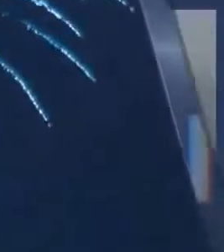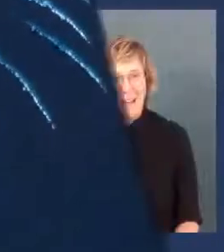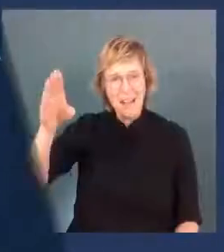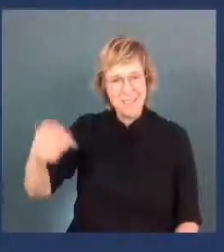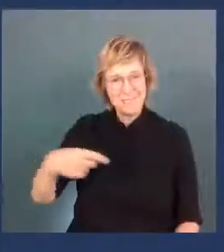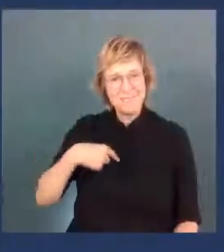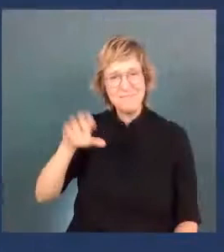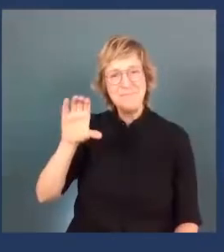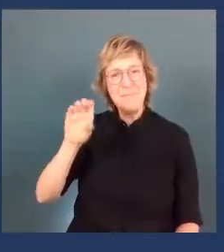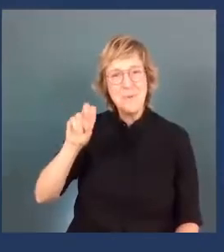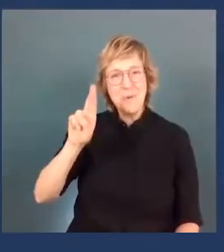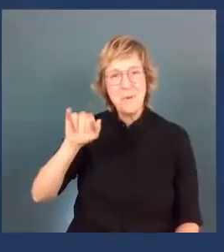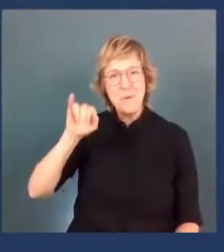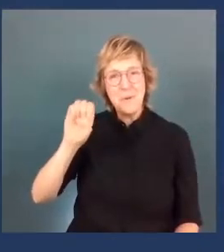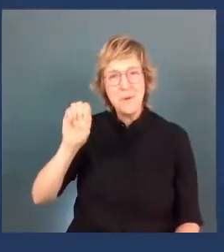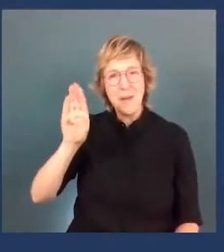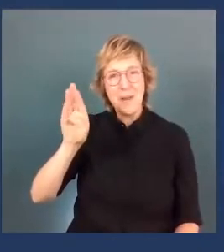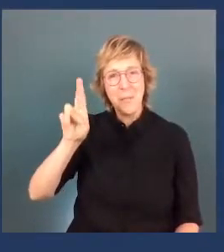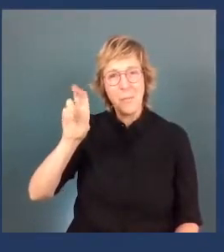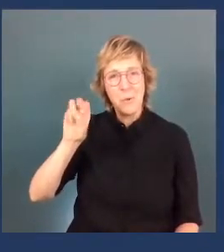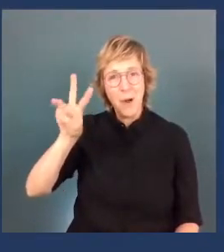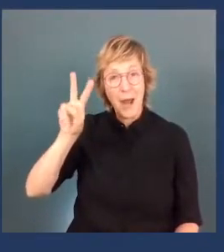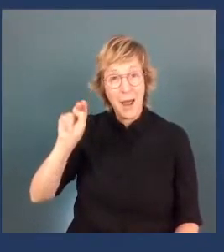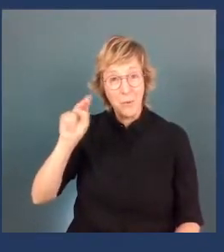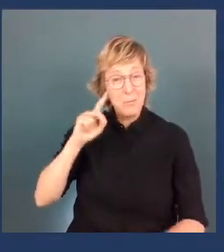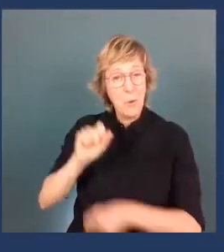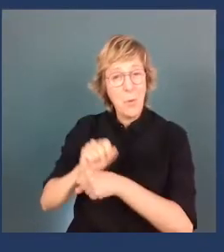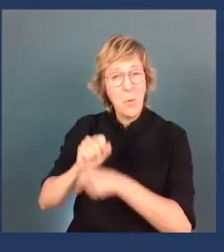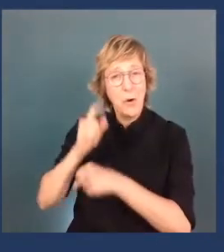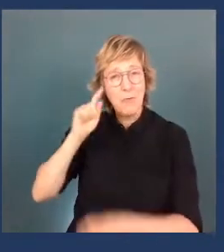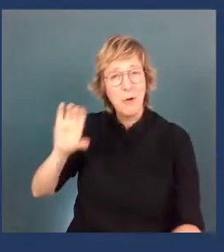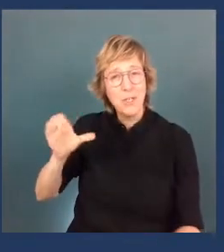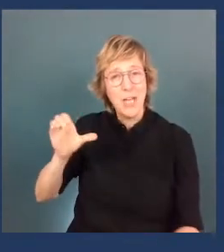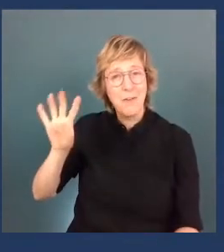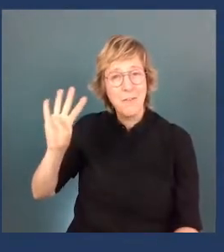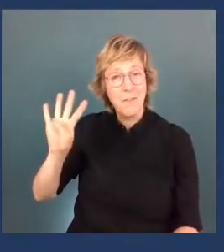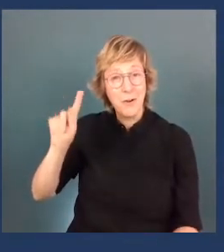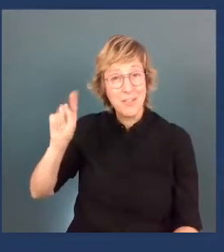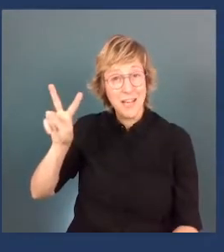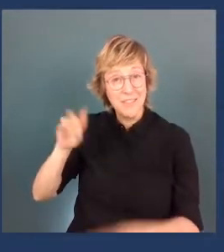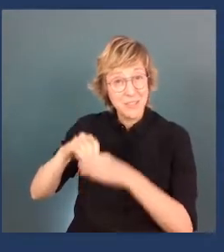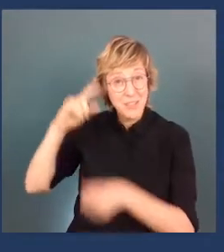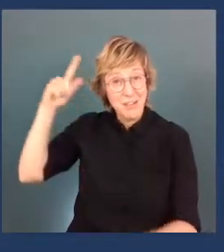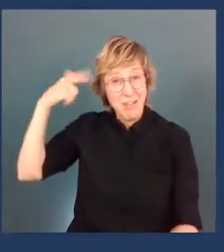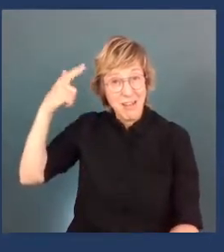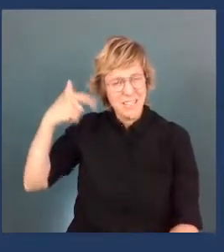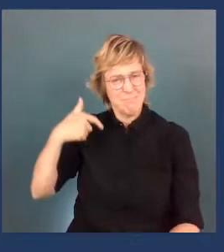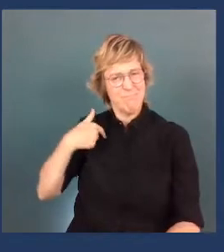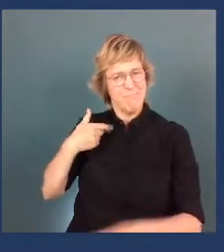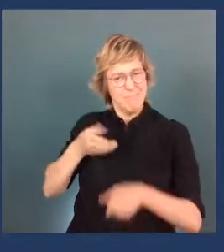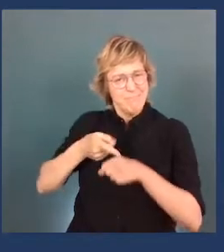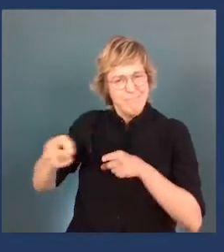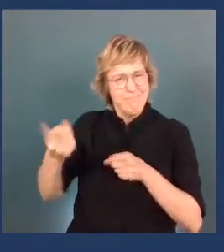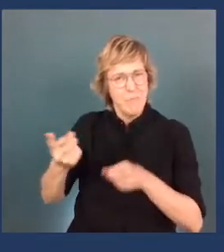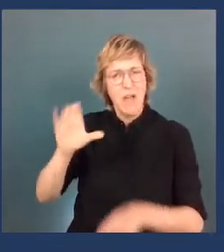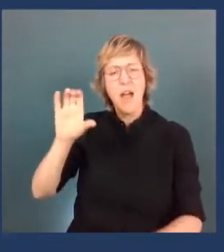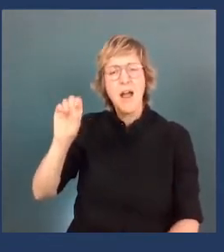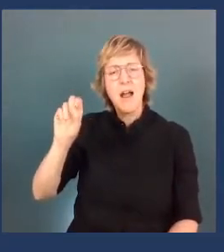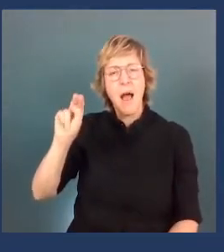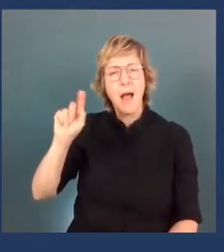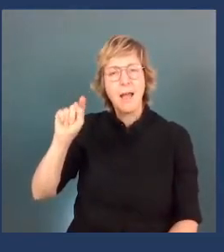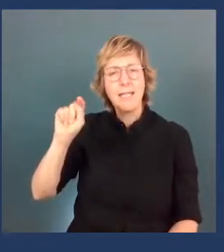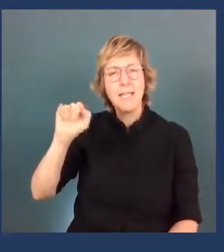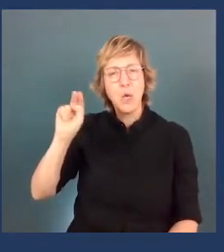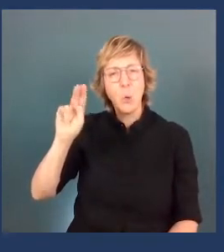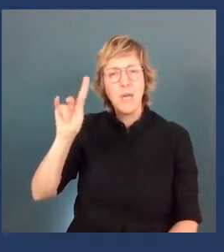Hi, I'm Corey Brown. I'm a continuity announcer for Channel 4 Television in London, and we're the people that talk on the